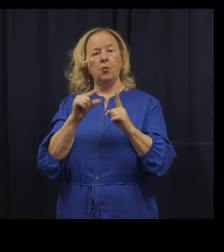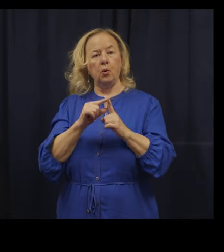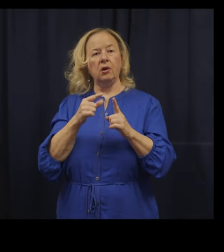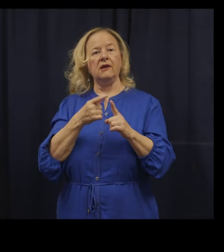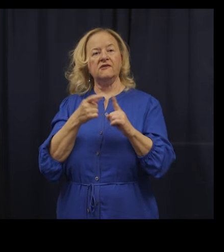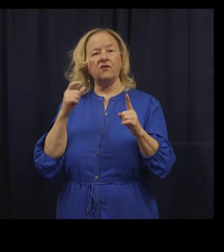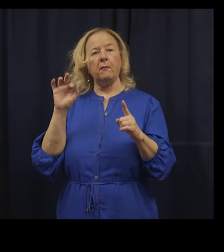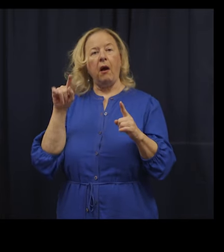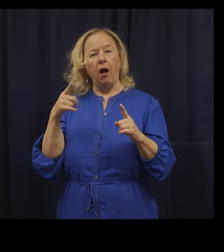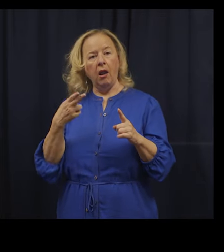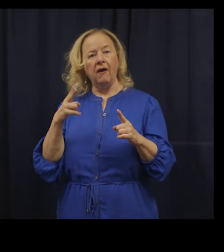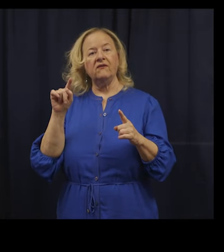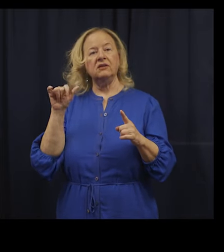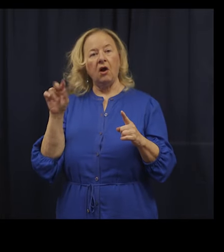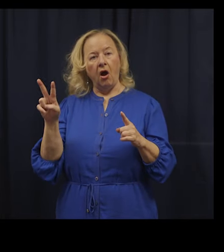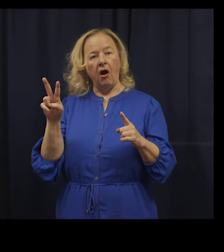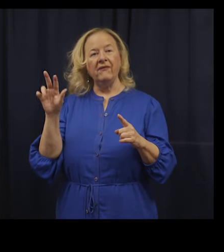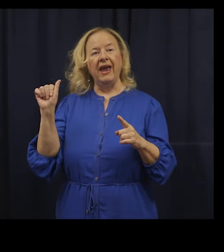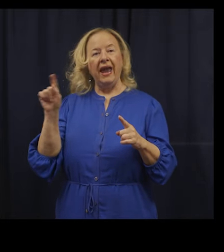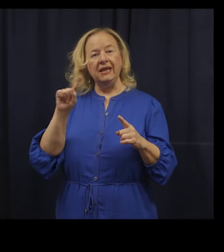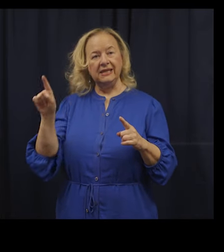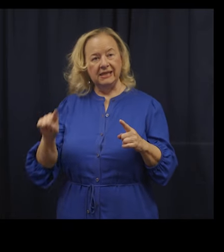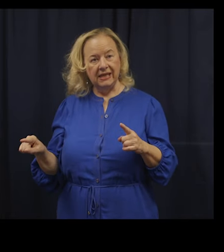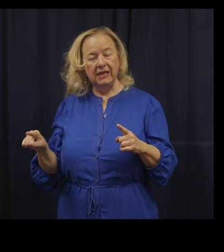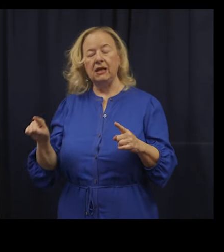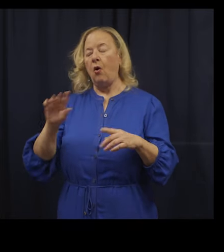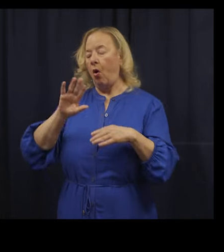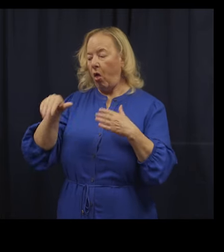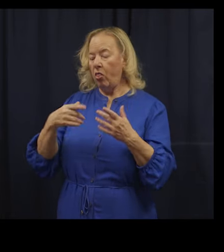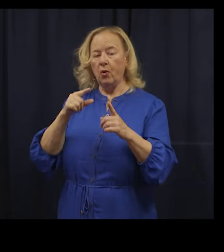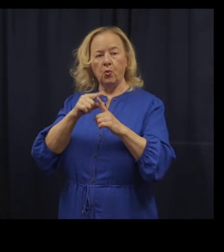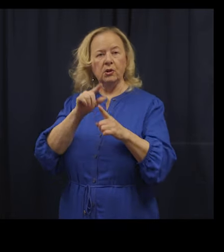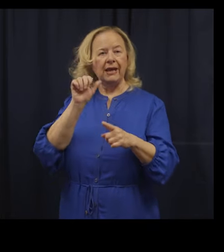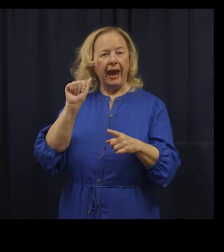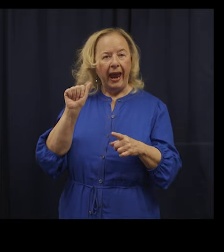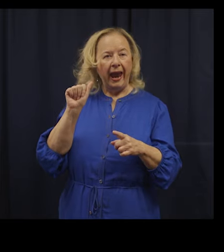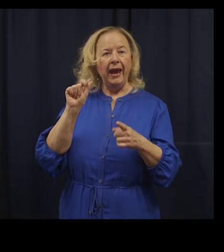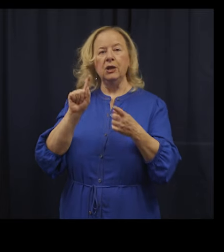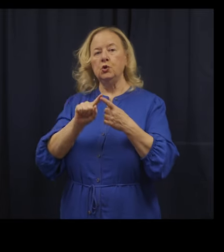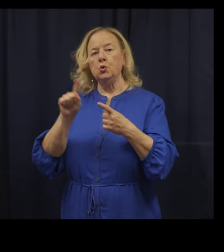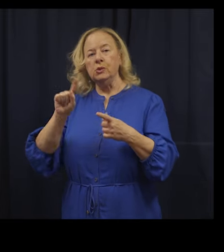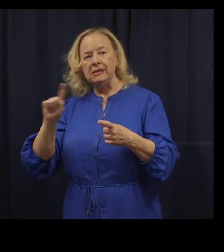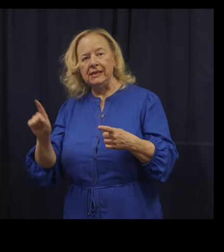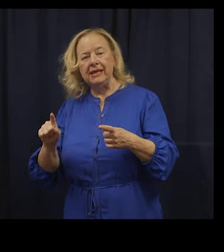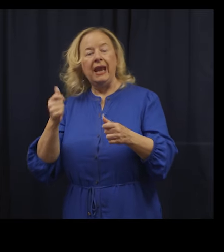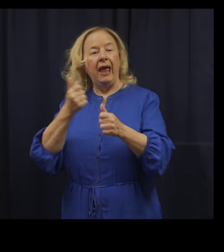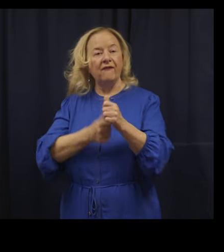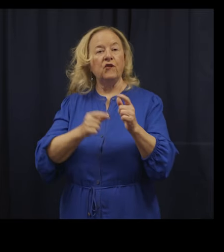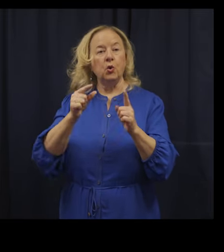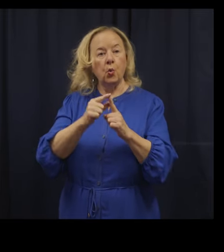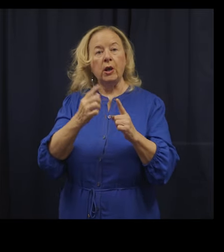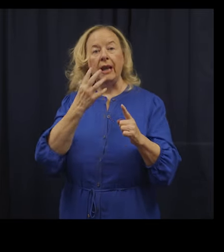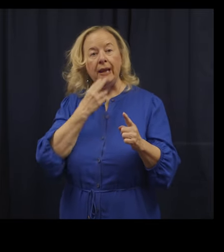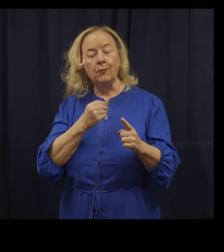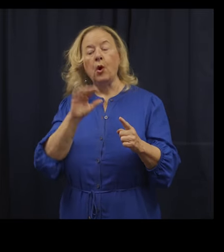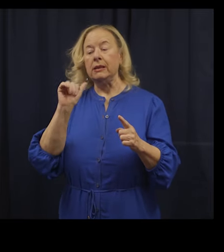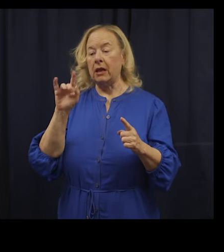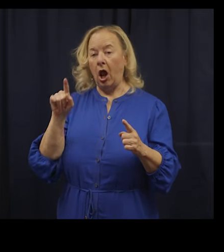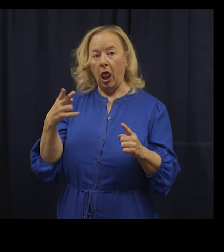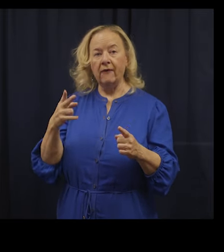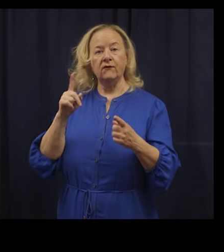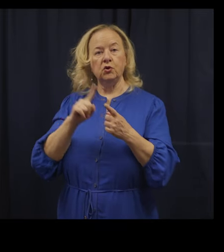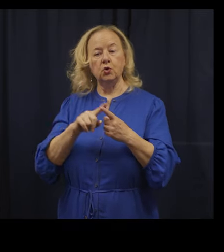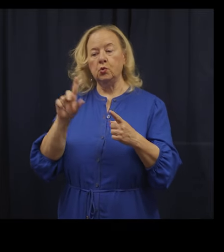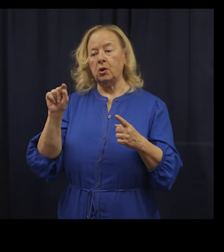from Aleph to Tav, or A to Z. Every word in the dictionary, A to Z, well, every word in Hebrew is Aleph to